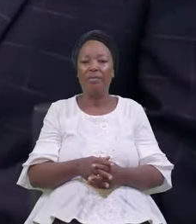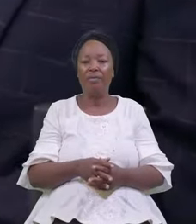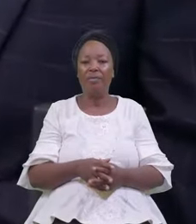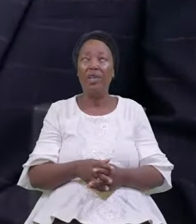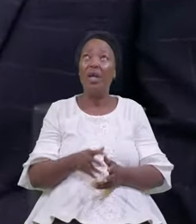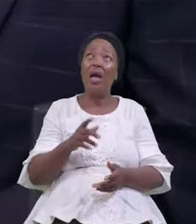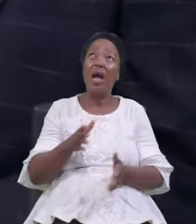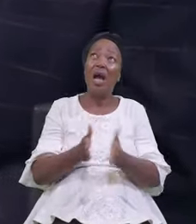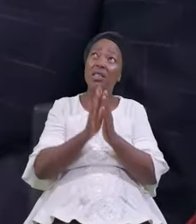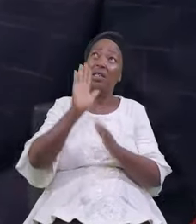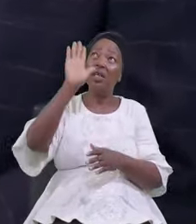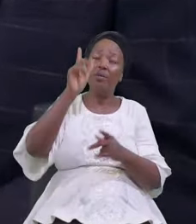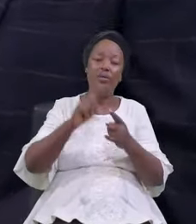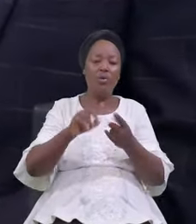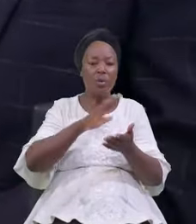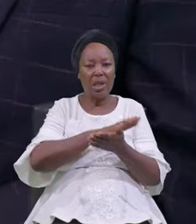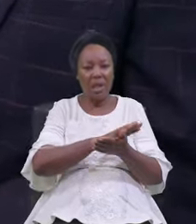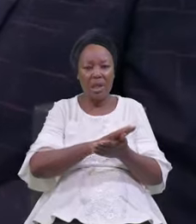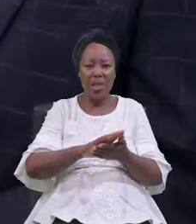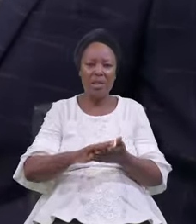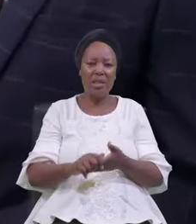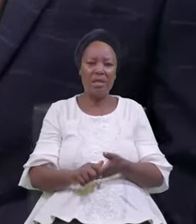Ask him to cleanse.